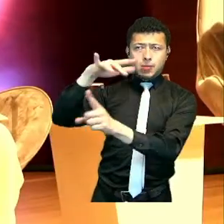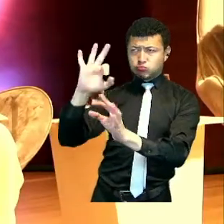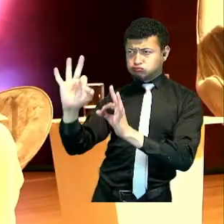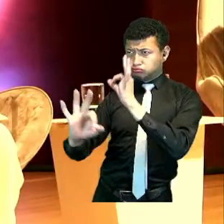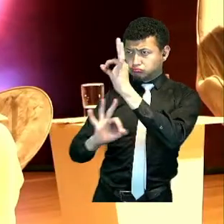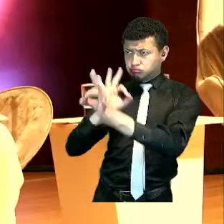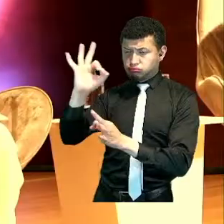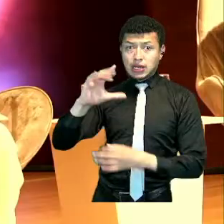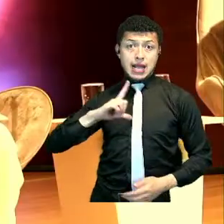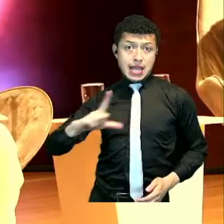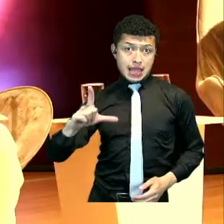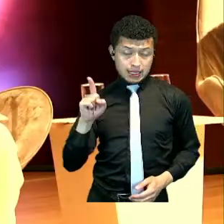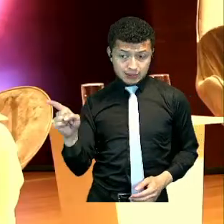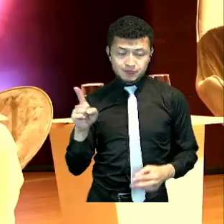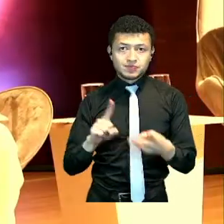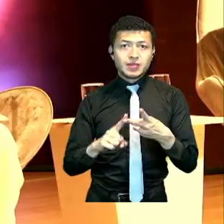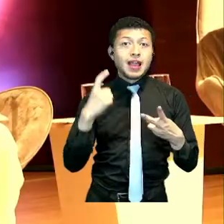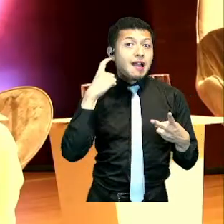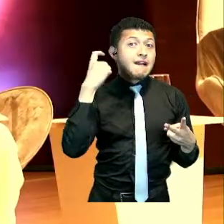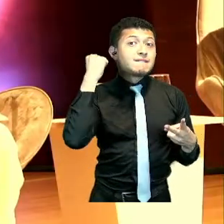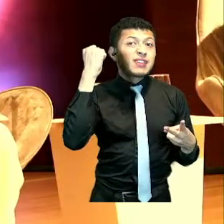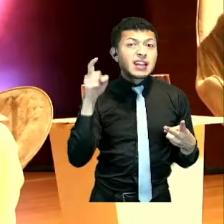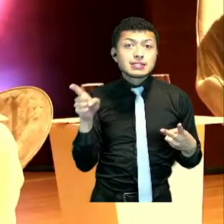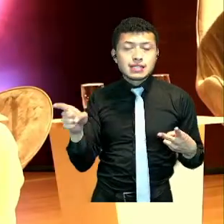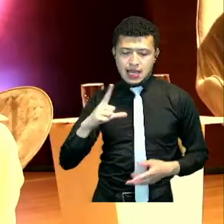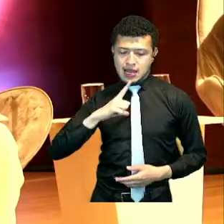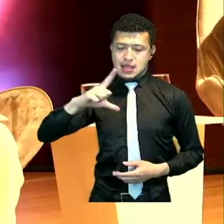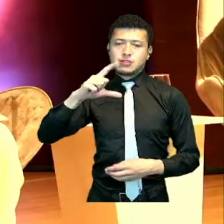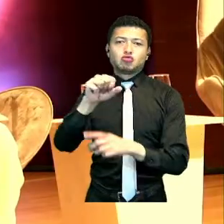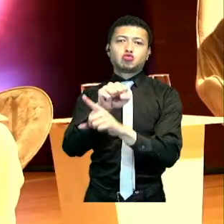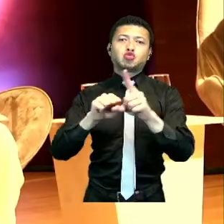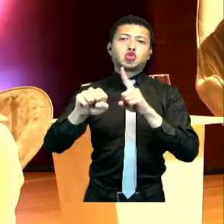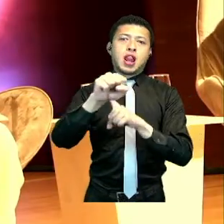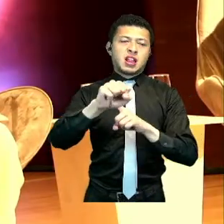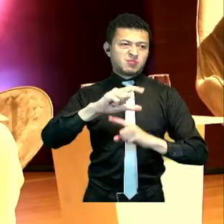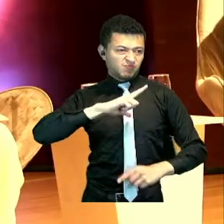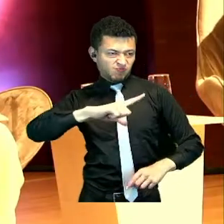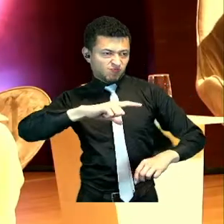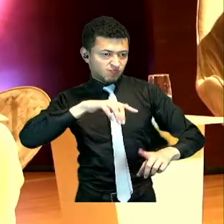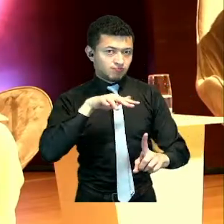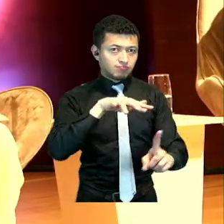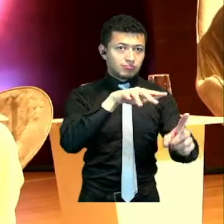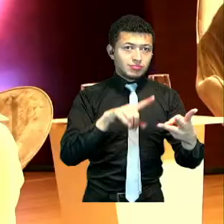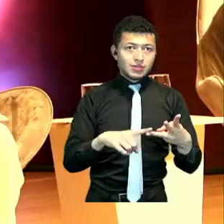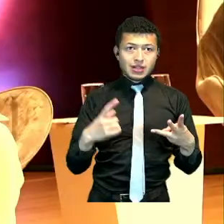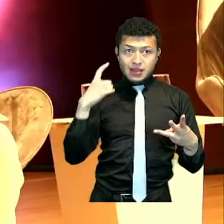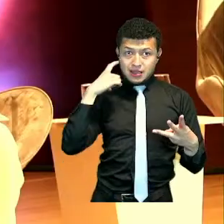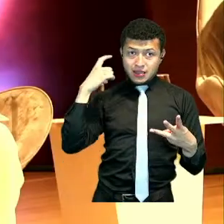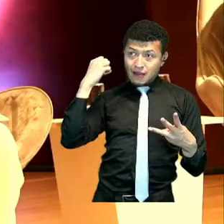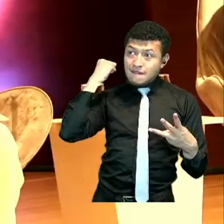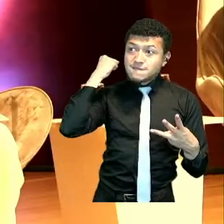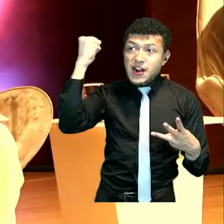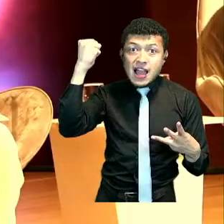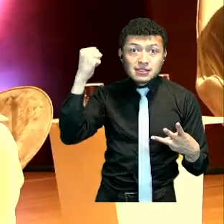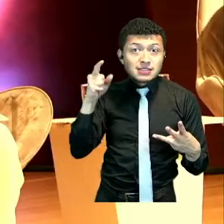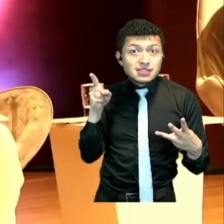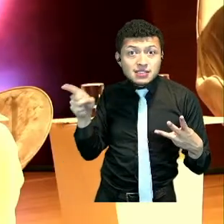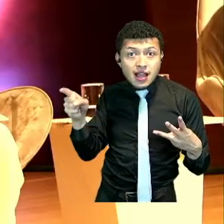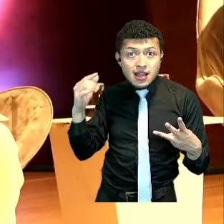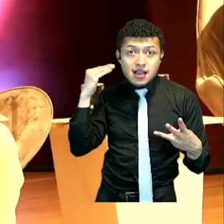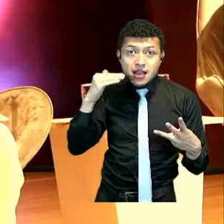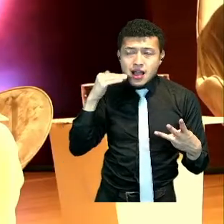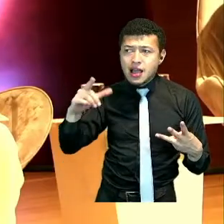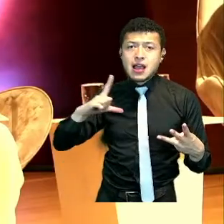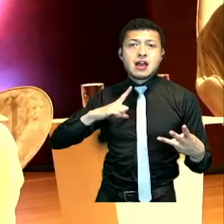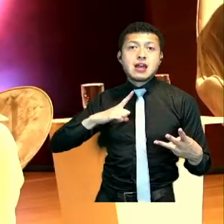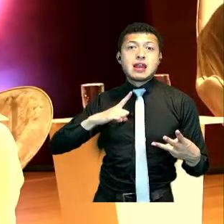Marquez. That's an environmental leader. Francia Marquez, that is a social leader. Francia Elena Marquez